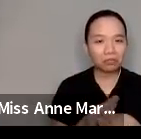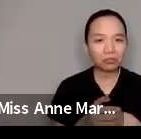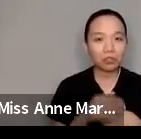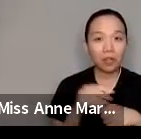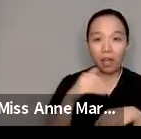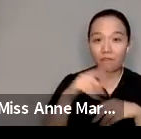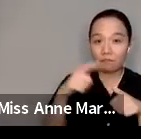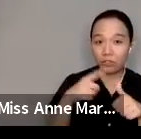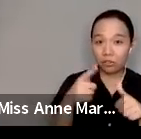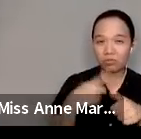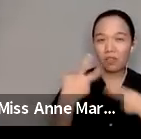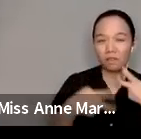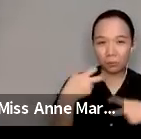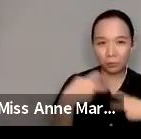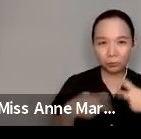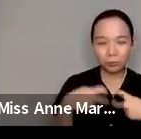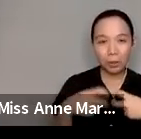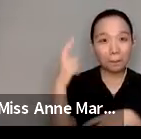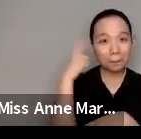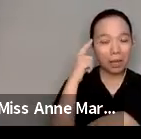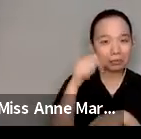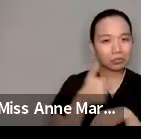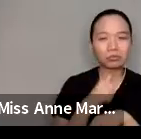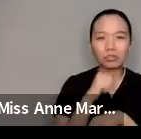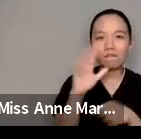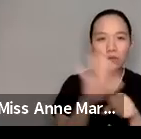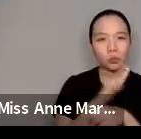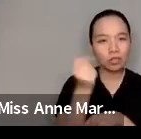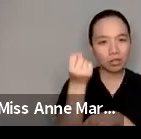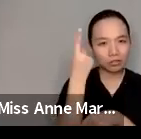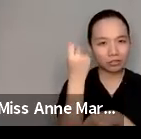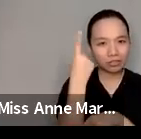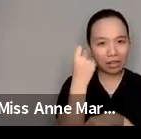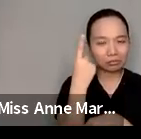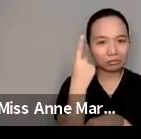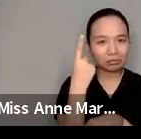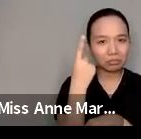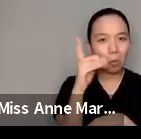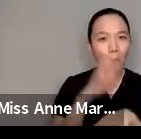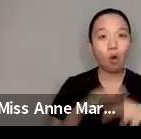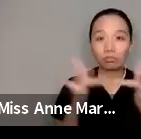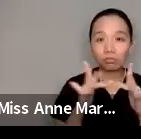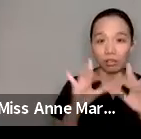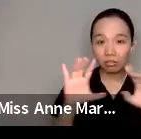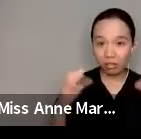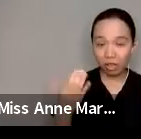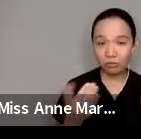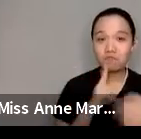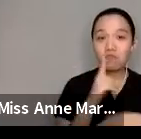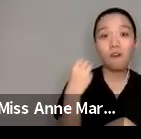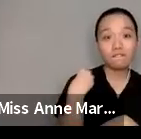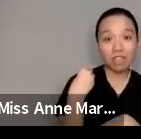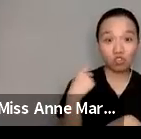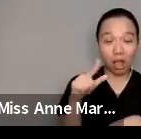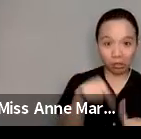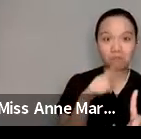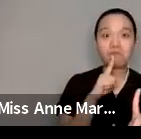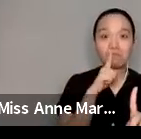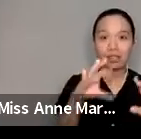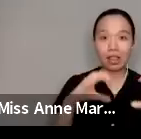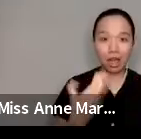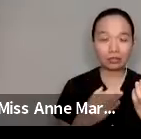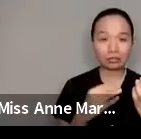because their mindset also does not fully understand that online class is actually an official class. They are not